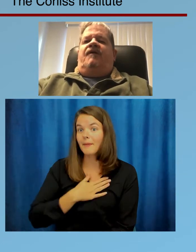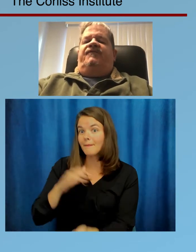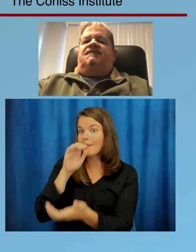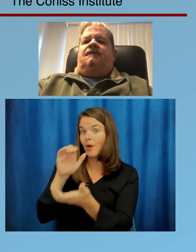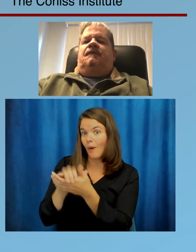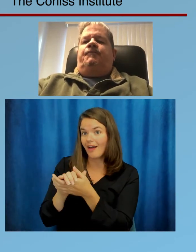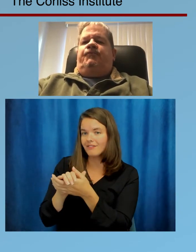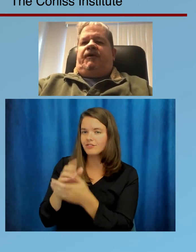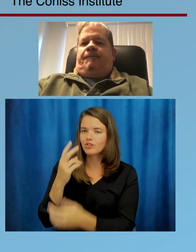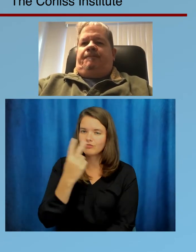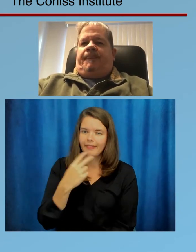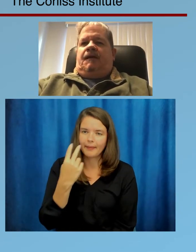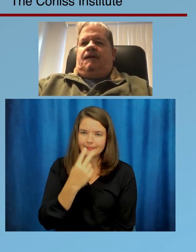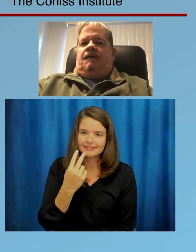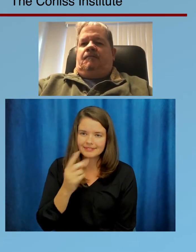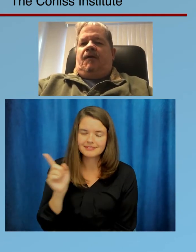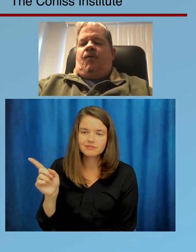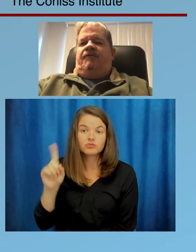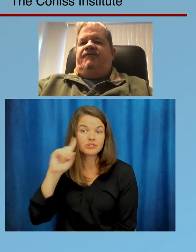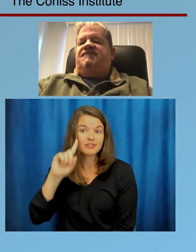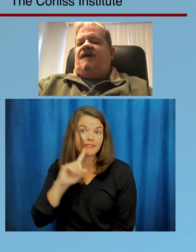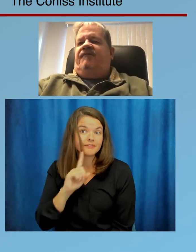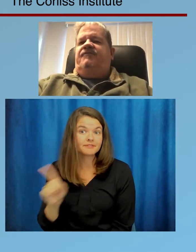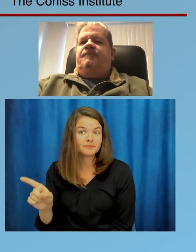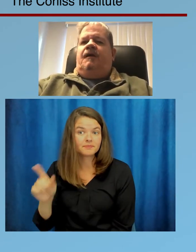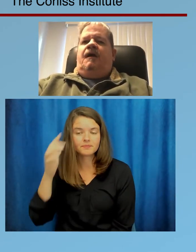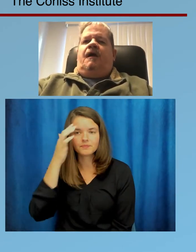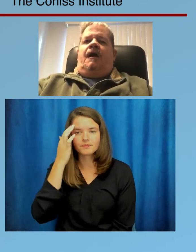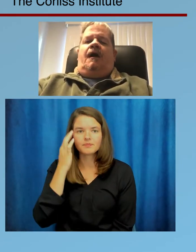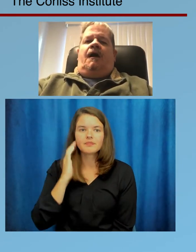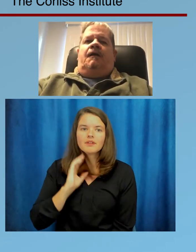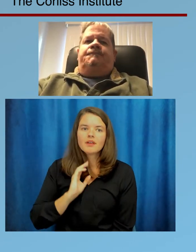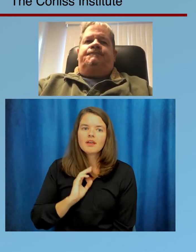My wife is a lip reader. My wife is deaf,